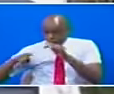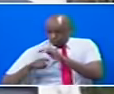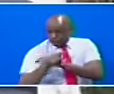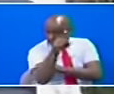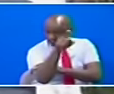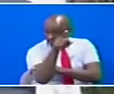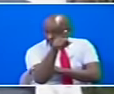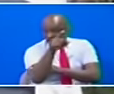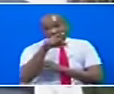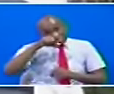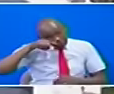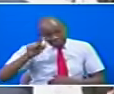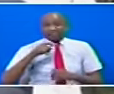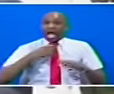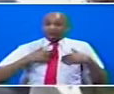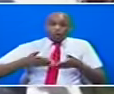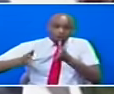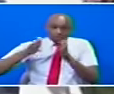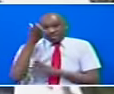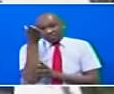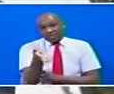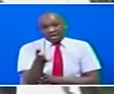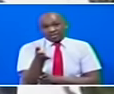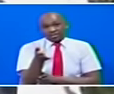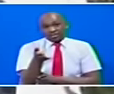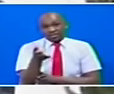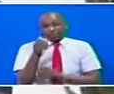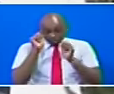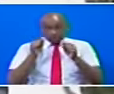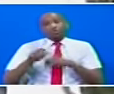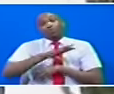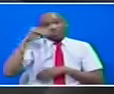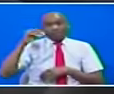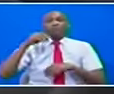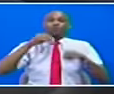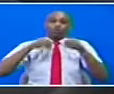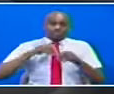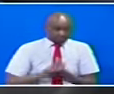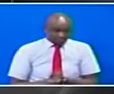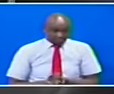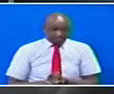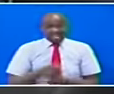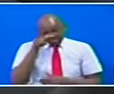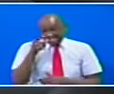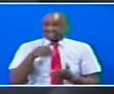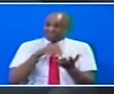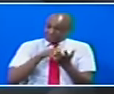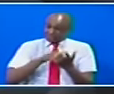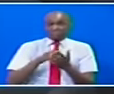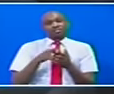watapenya na watakuwa na nafasi ile rais ya kuiba kura. These things are delicate, my